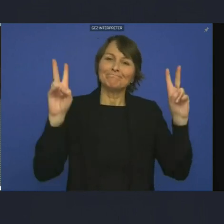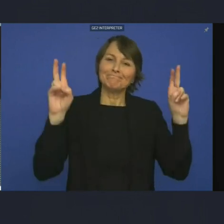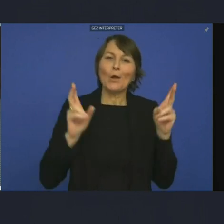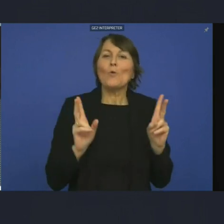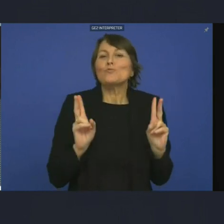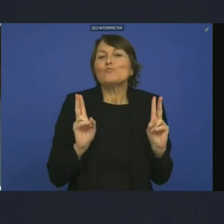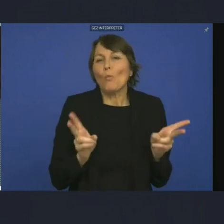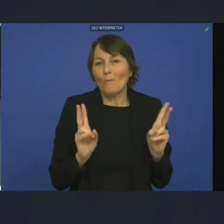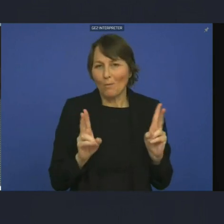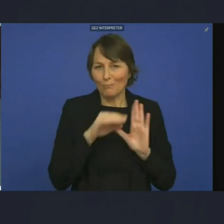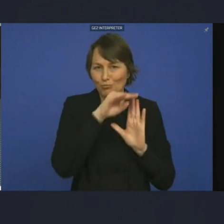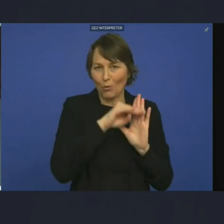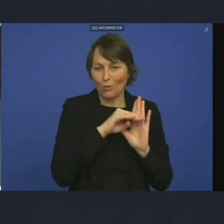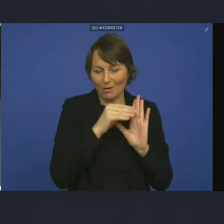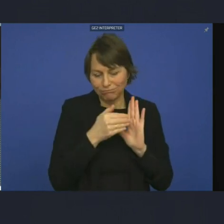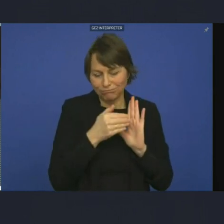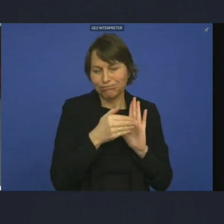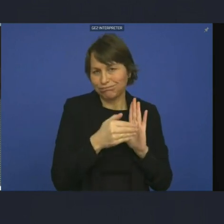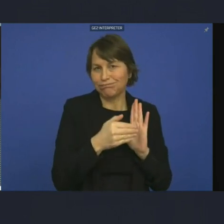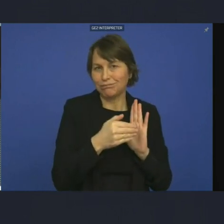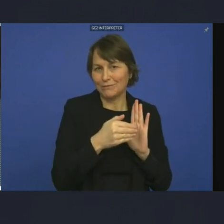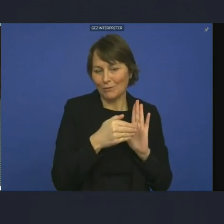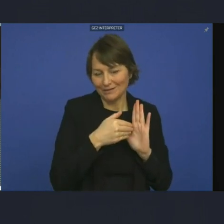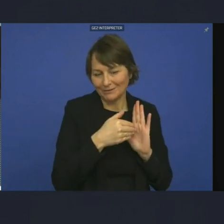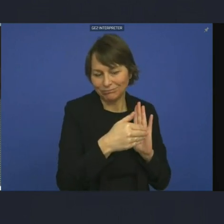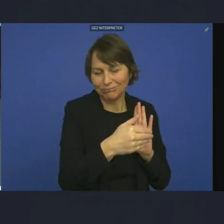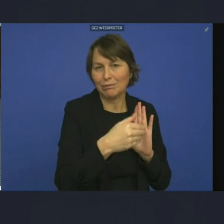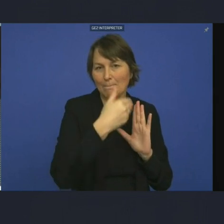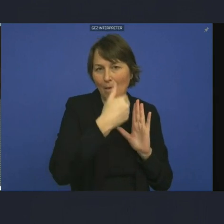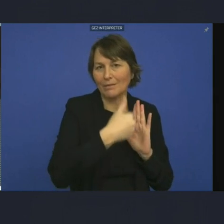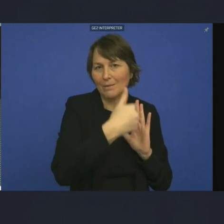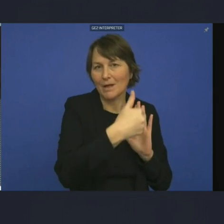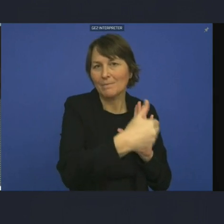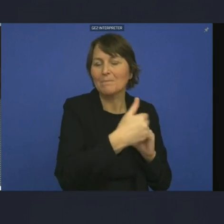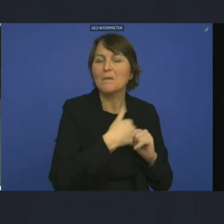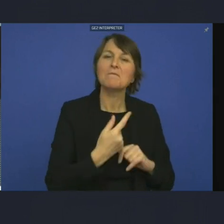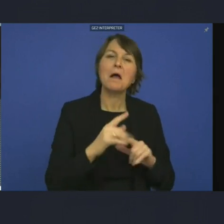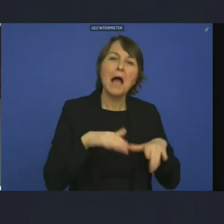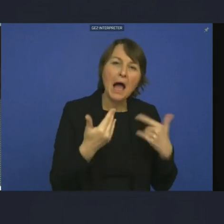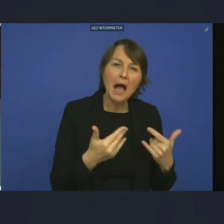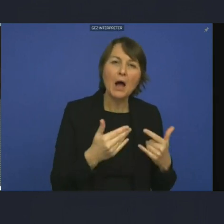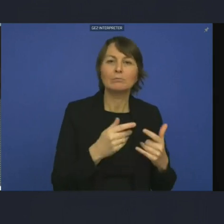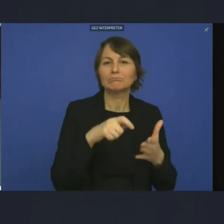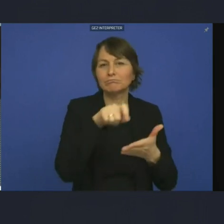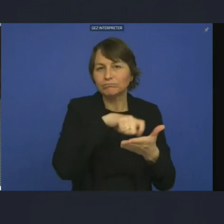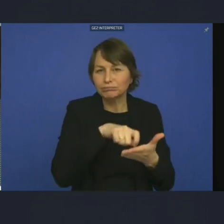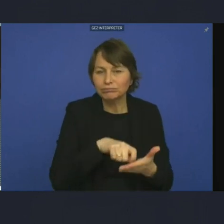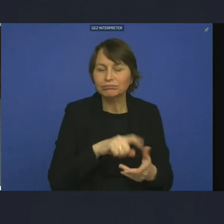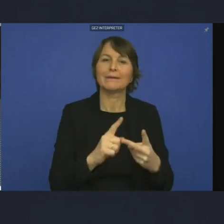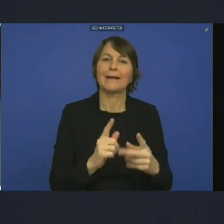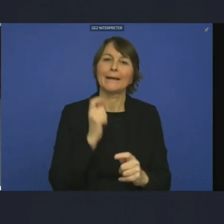program for the sport projects and the application selection process. So today, as usual, we had the Info